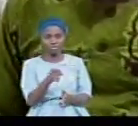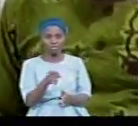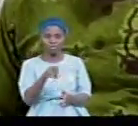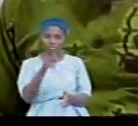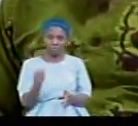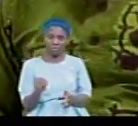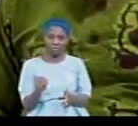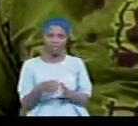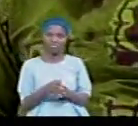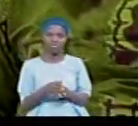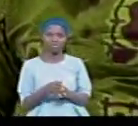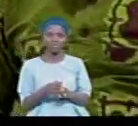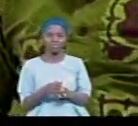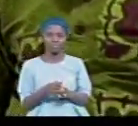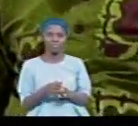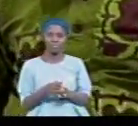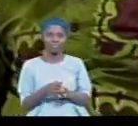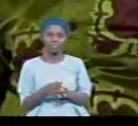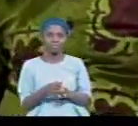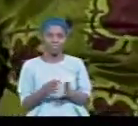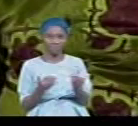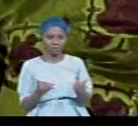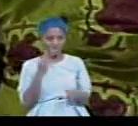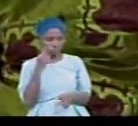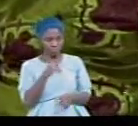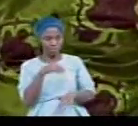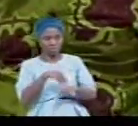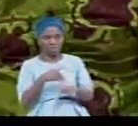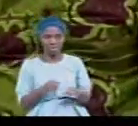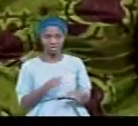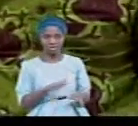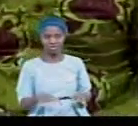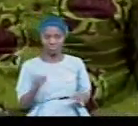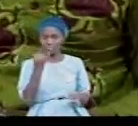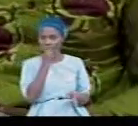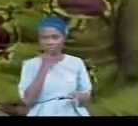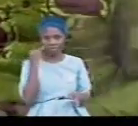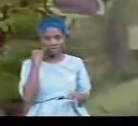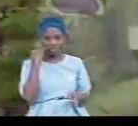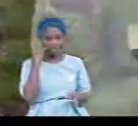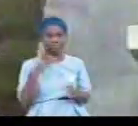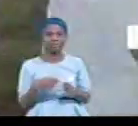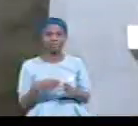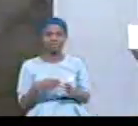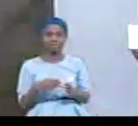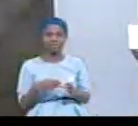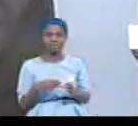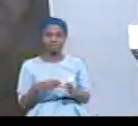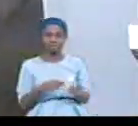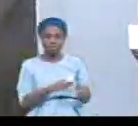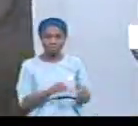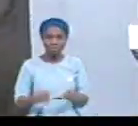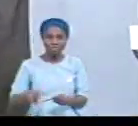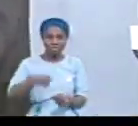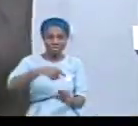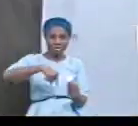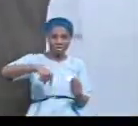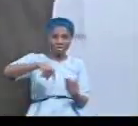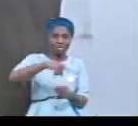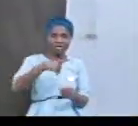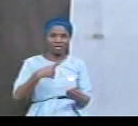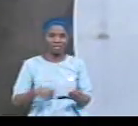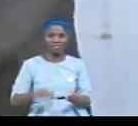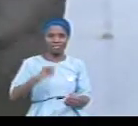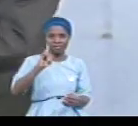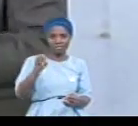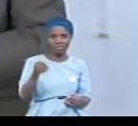need. Look at the children of Israel going around Jericho walls, for those Jericho walls